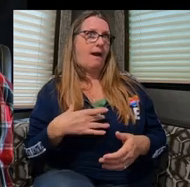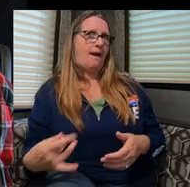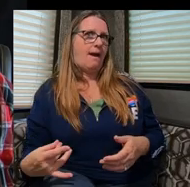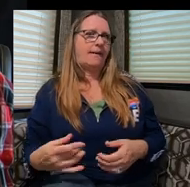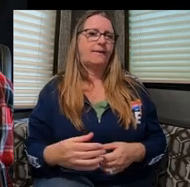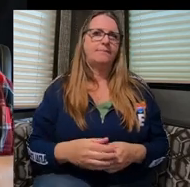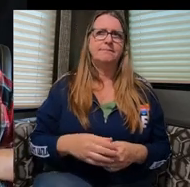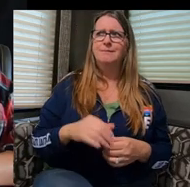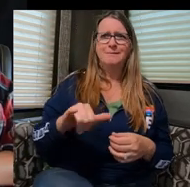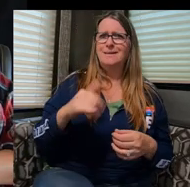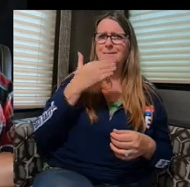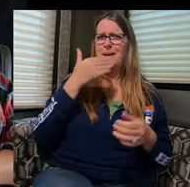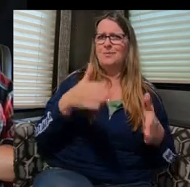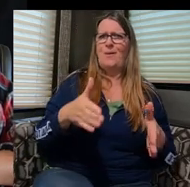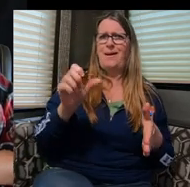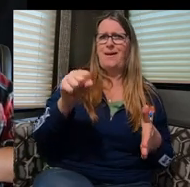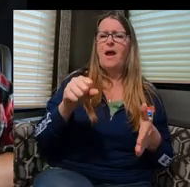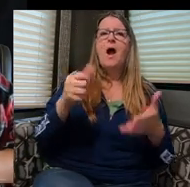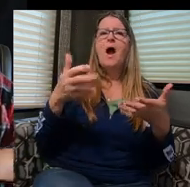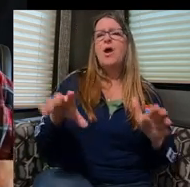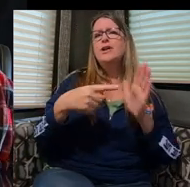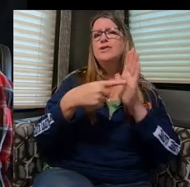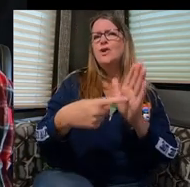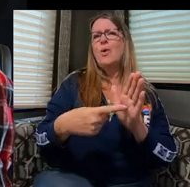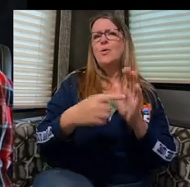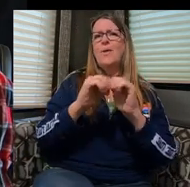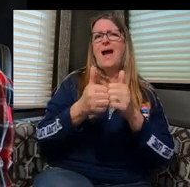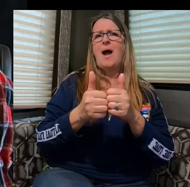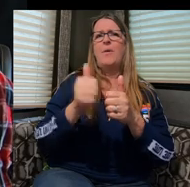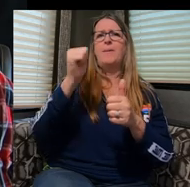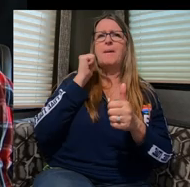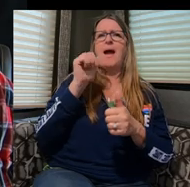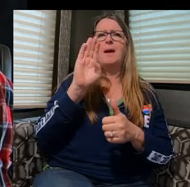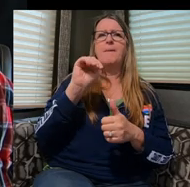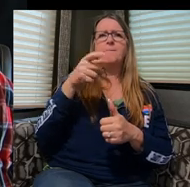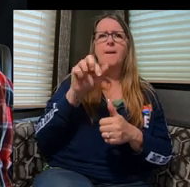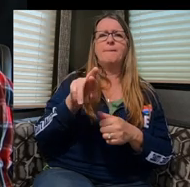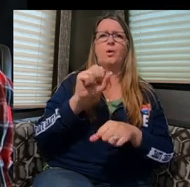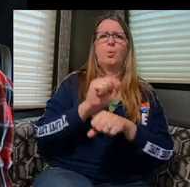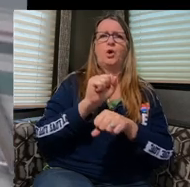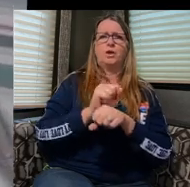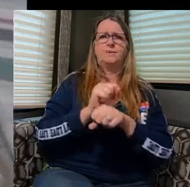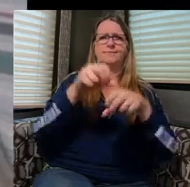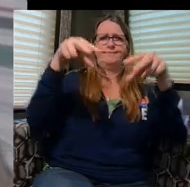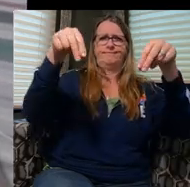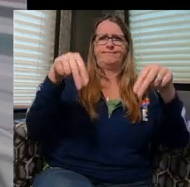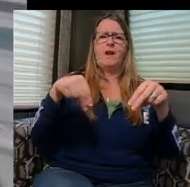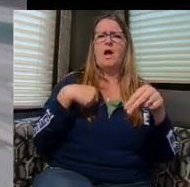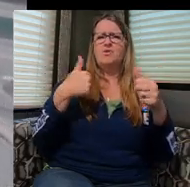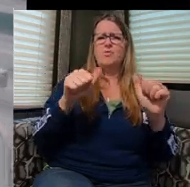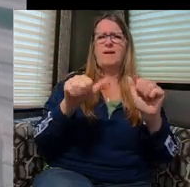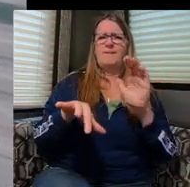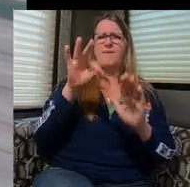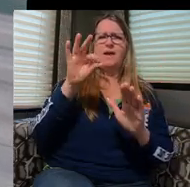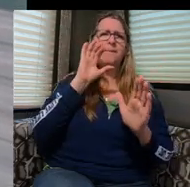it's the way to go. No, it's the way to go. We've already showed you how the back bumper works. I'll even try and find